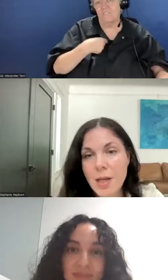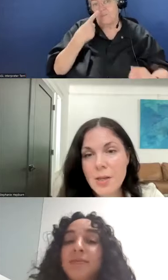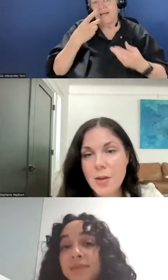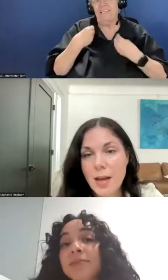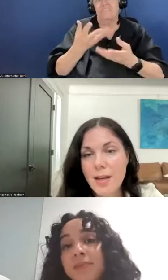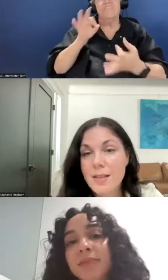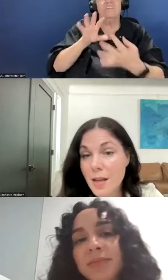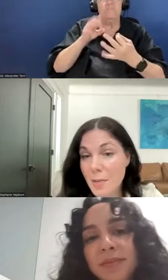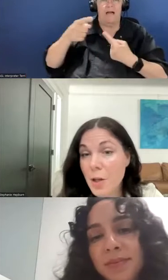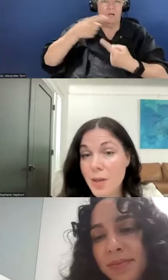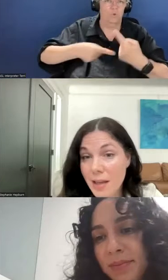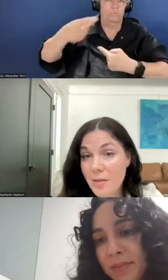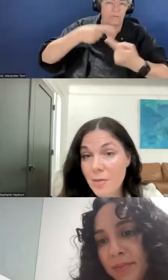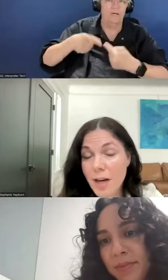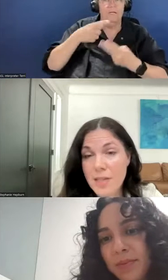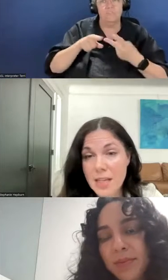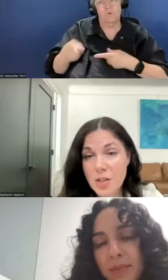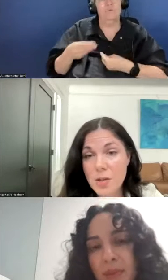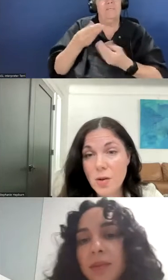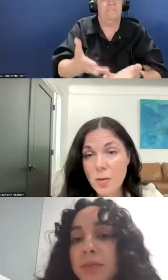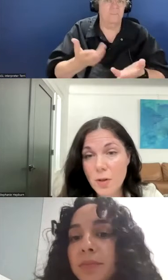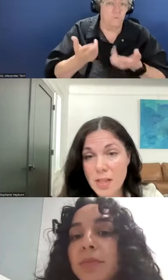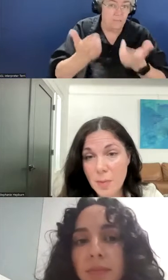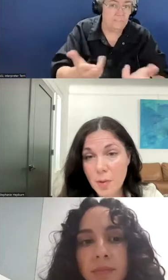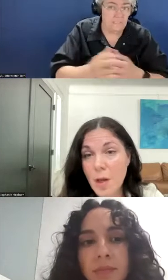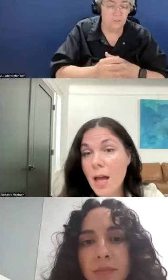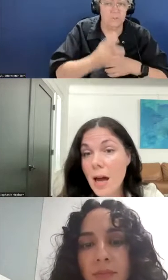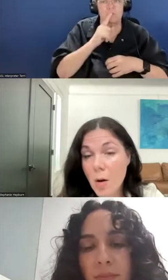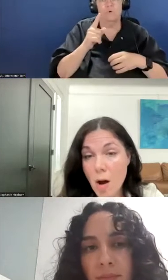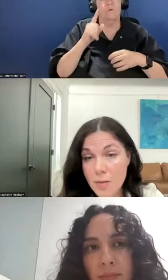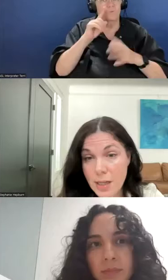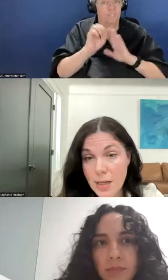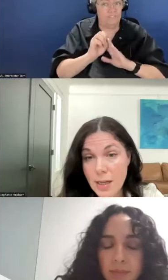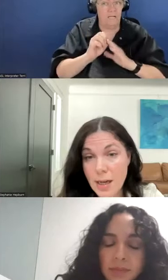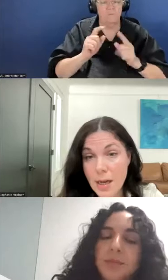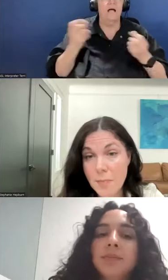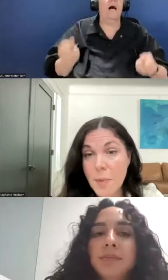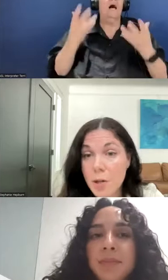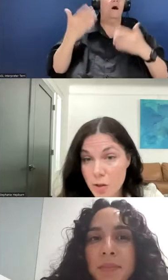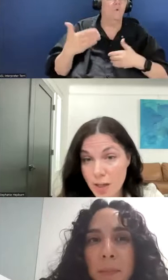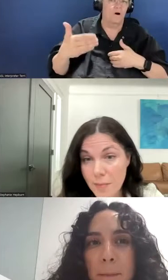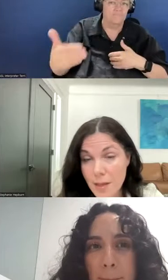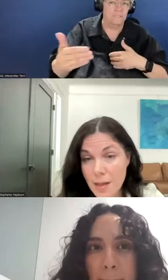loop so that, and you give recommendations. So for example, how often